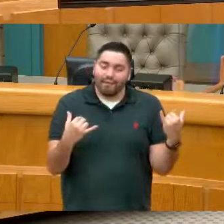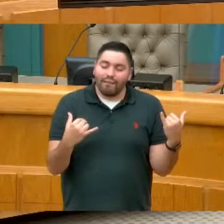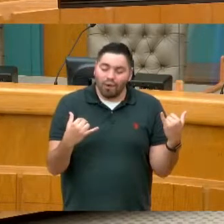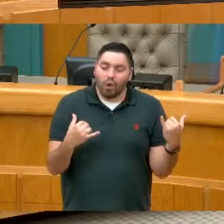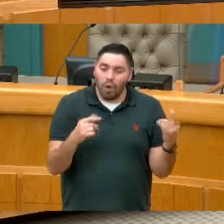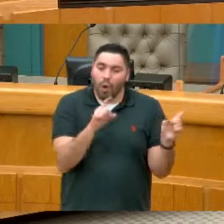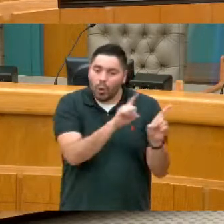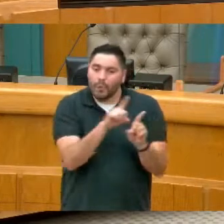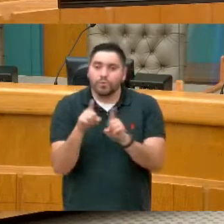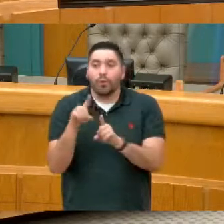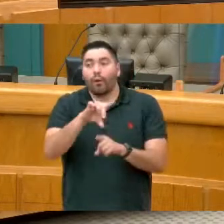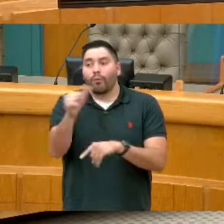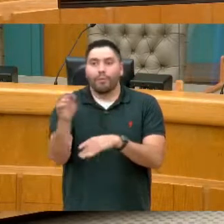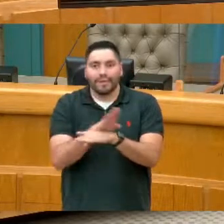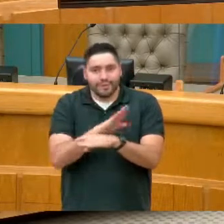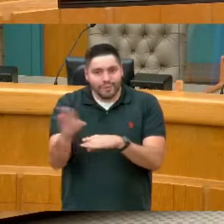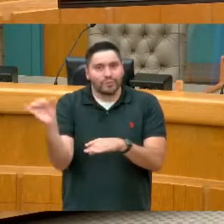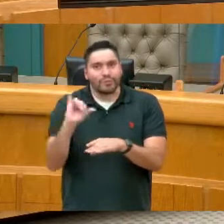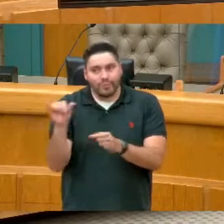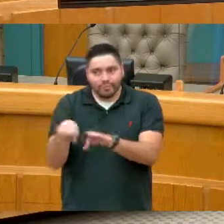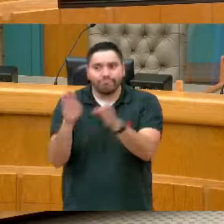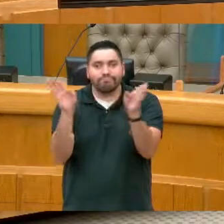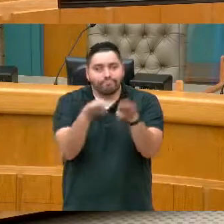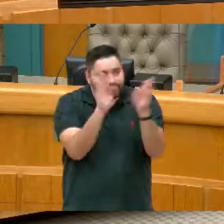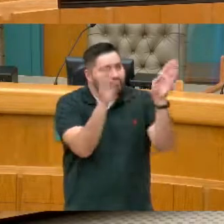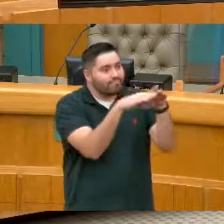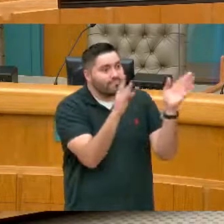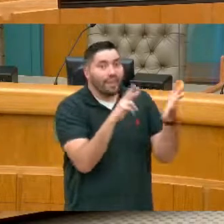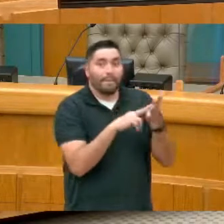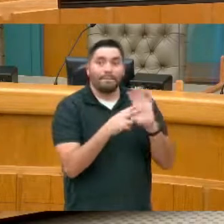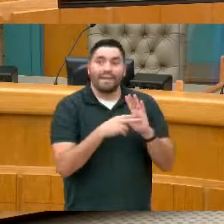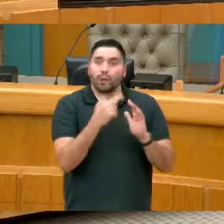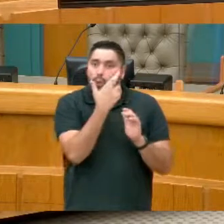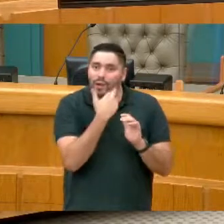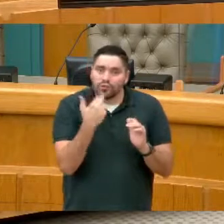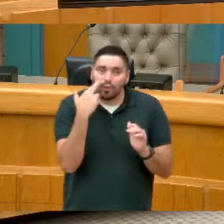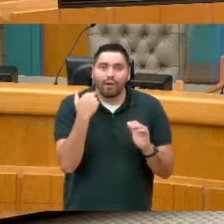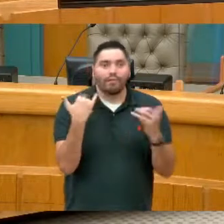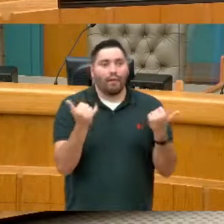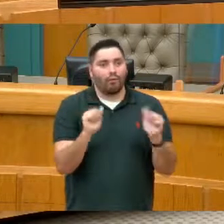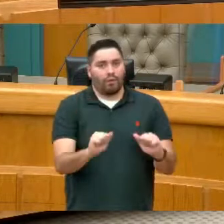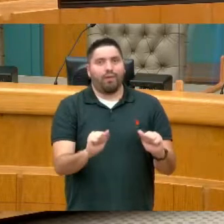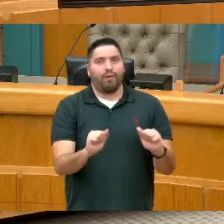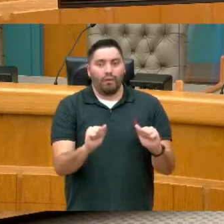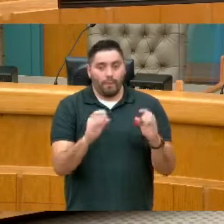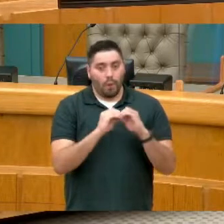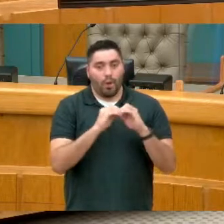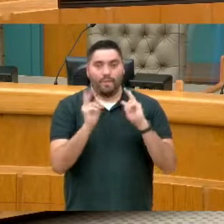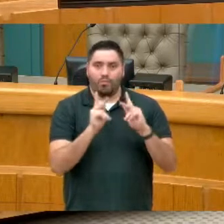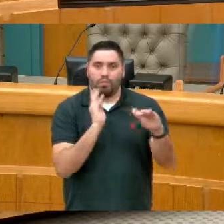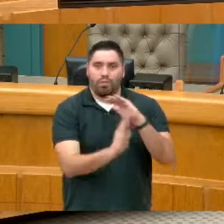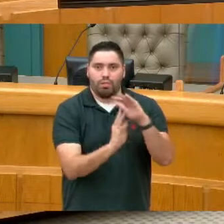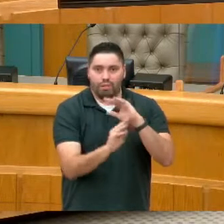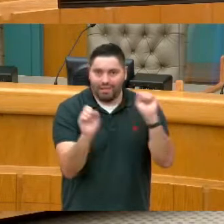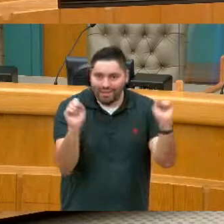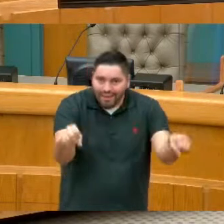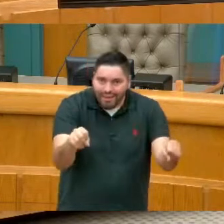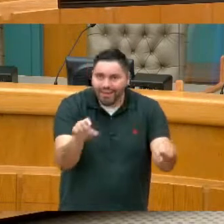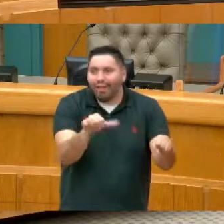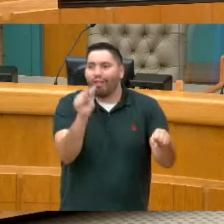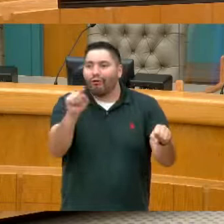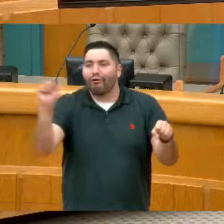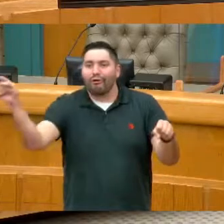guard down. As I look around and I see news reports of what's happening over the country, it appears that some states are experiencing